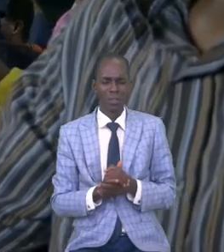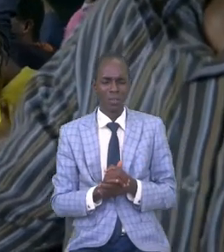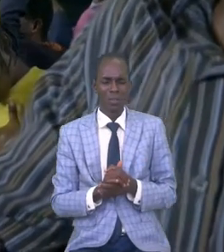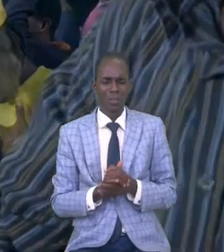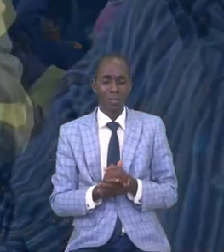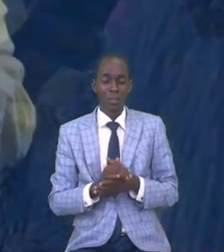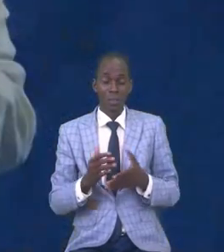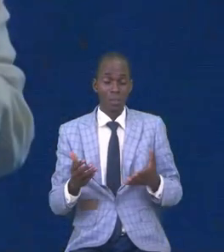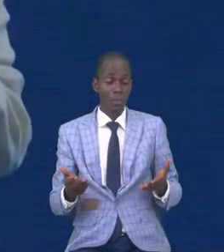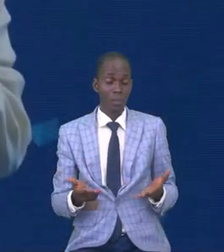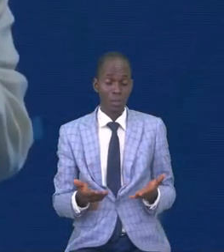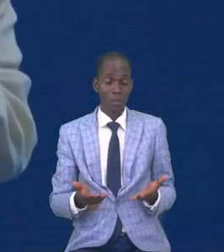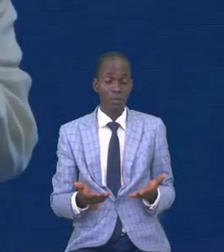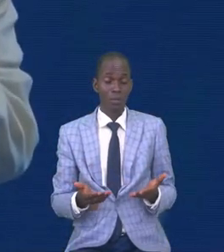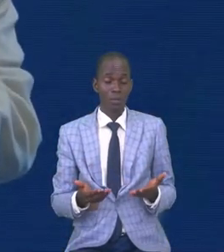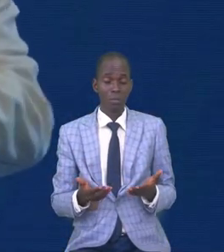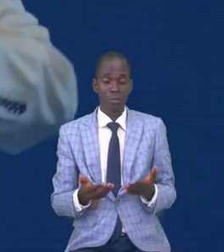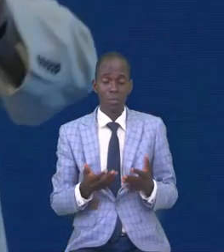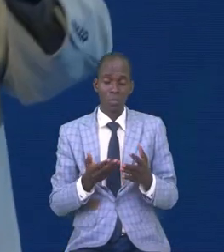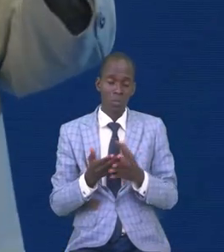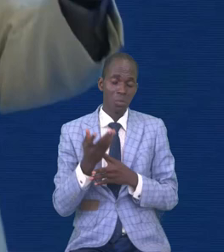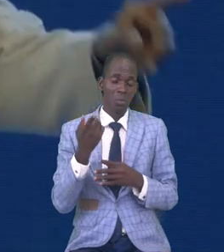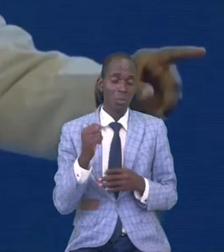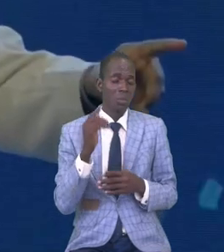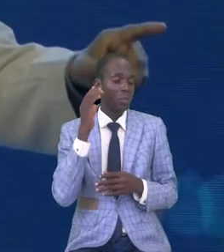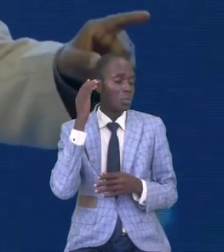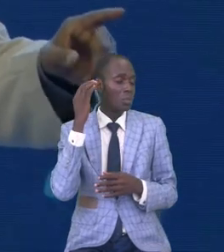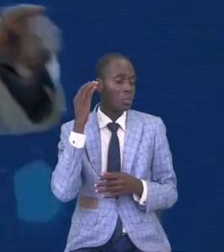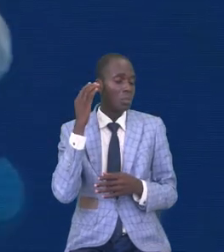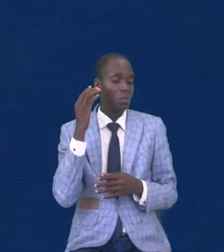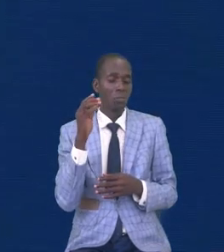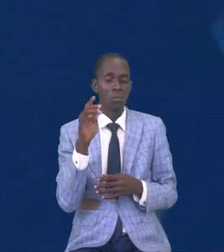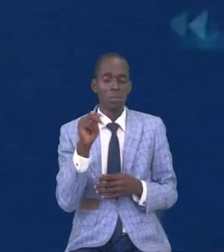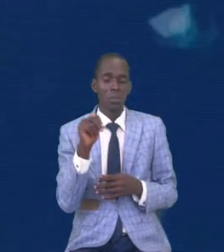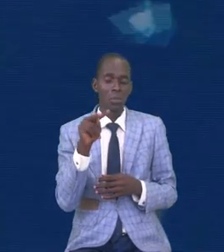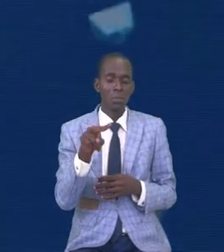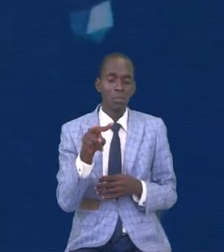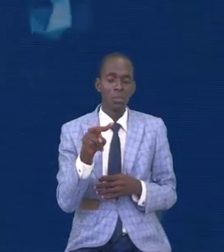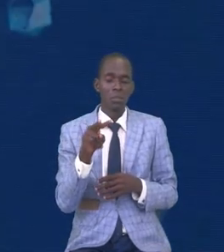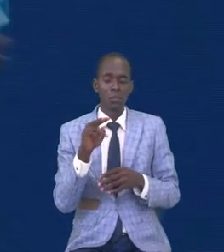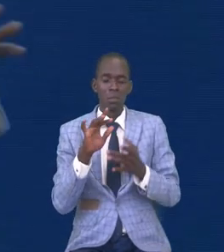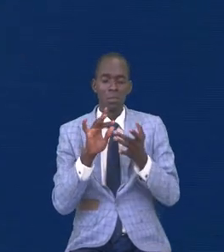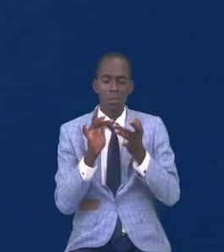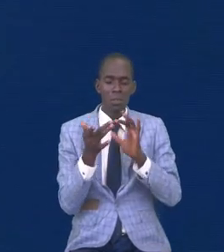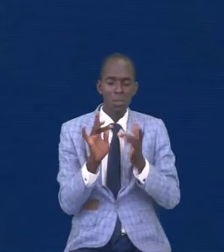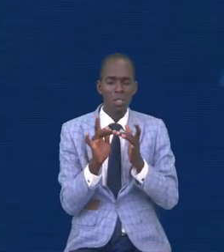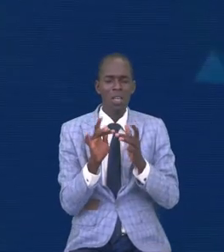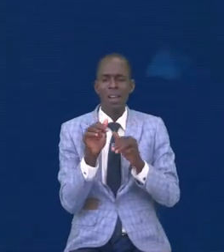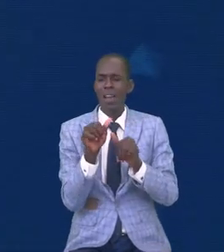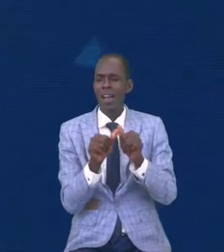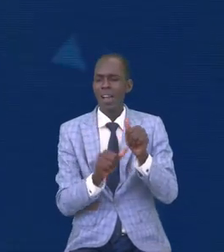Here, on radio, television, online,